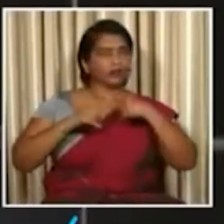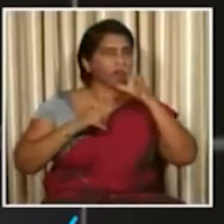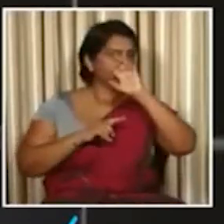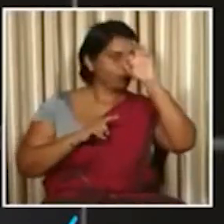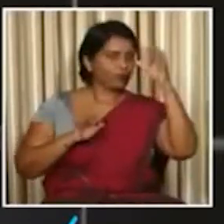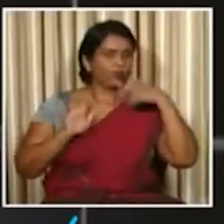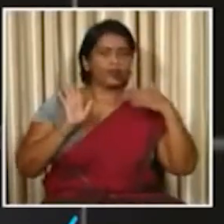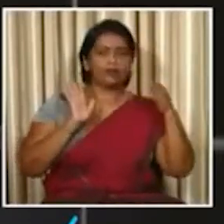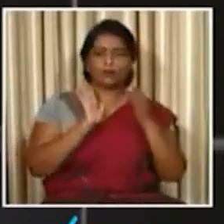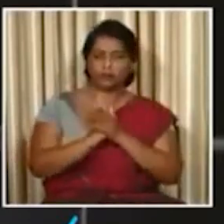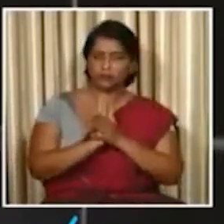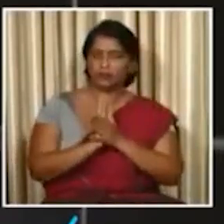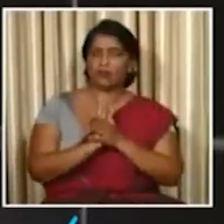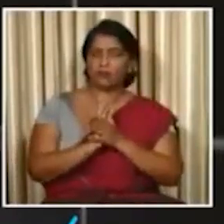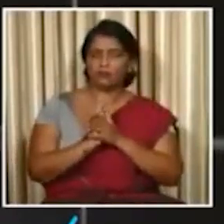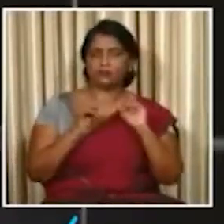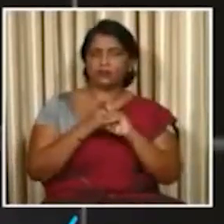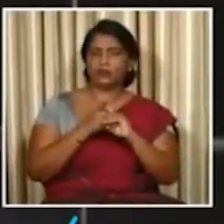aid.